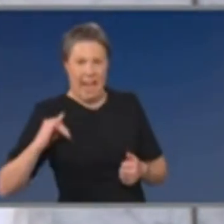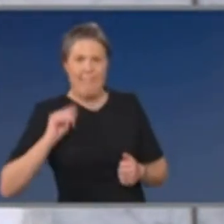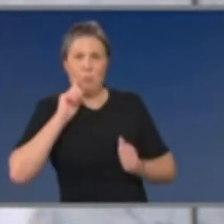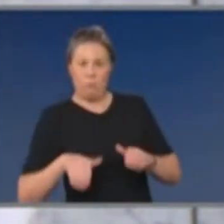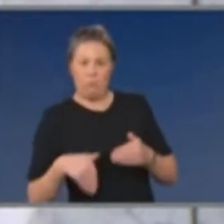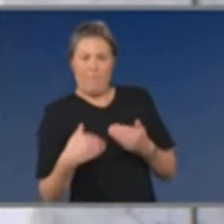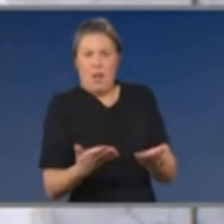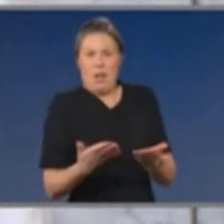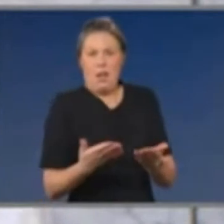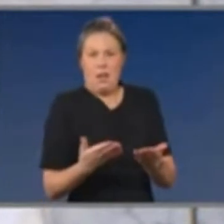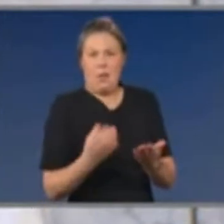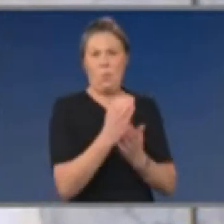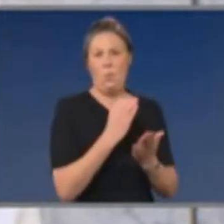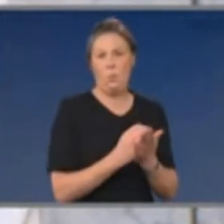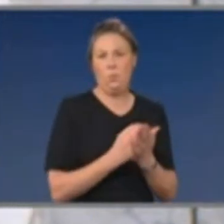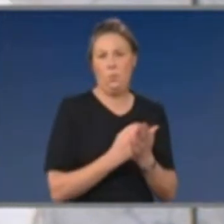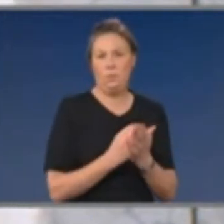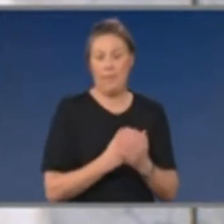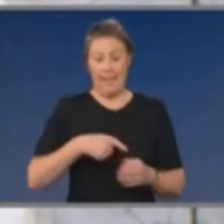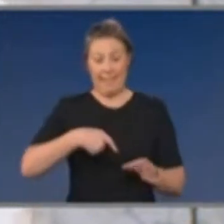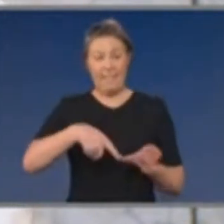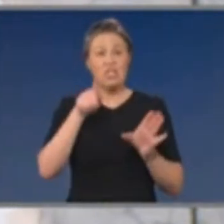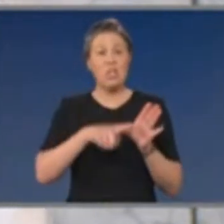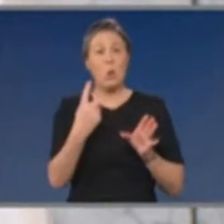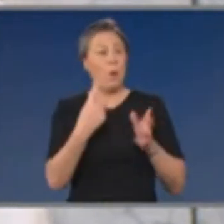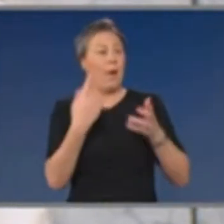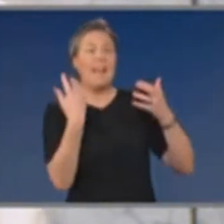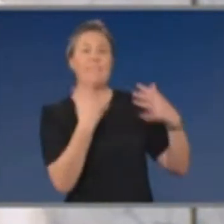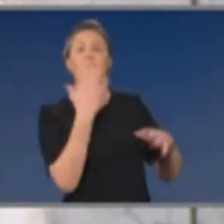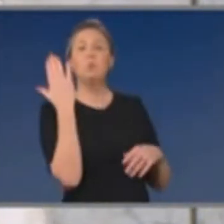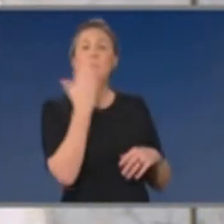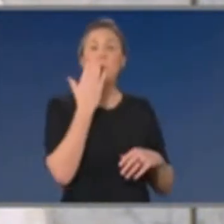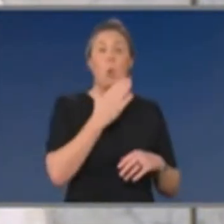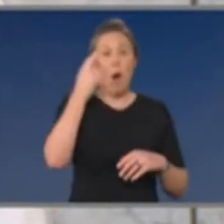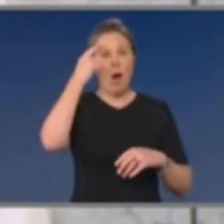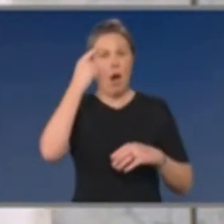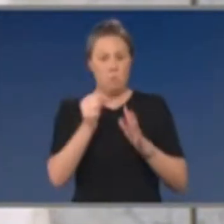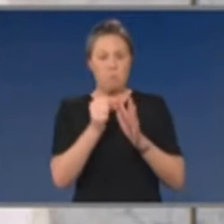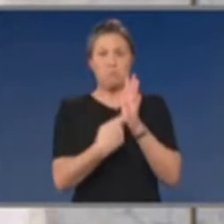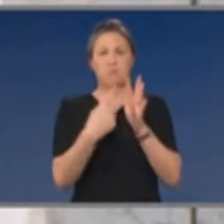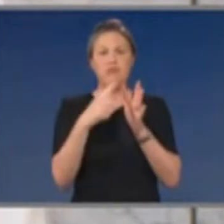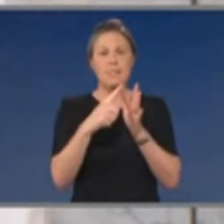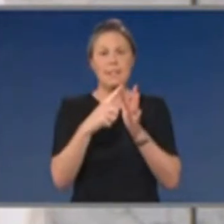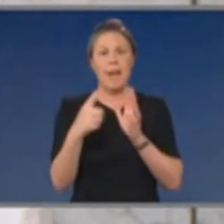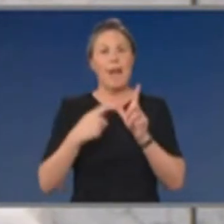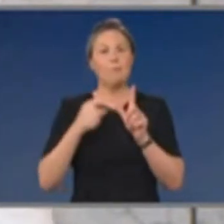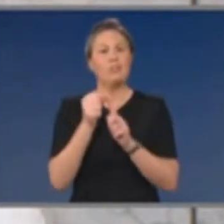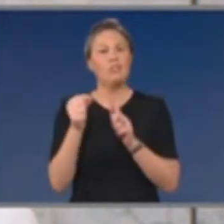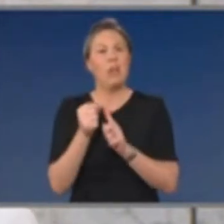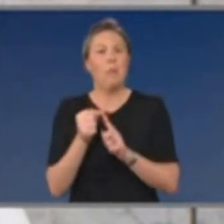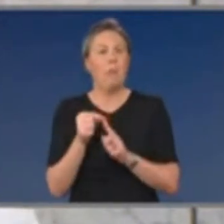in particular, as the Prime Minister has said, for young school leavers at the end of this year, doing a pre-apprenticeship, what a great way, what a great